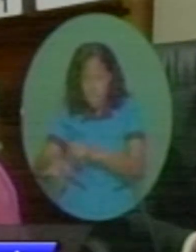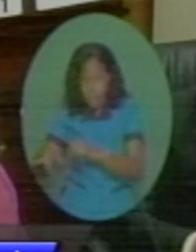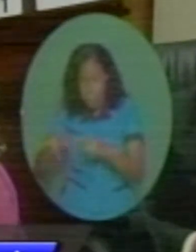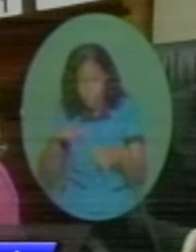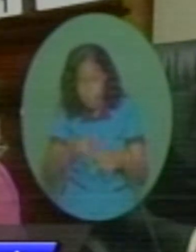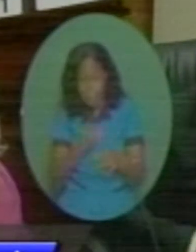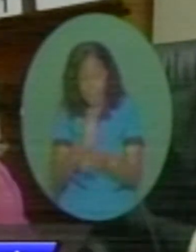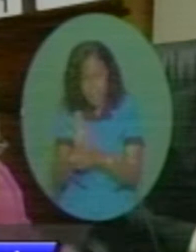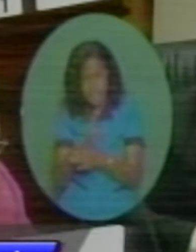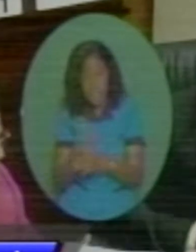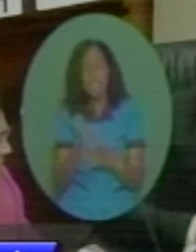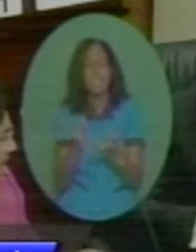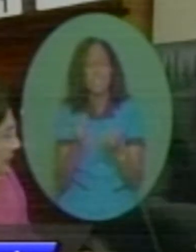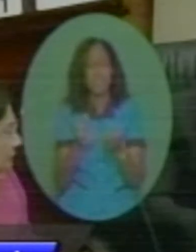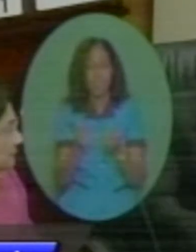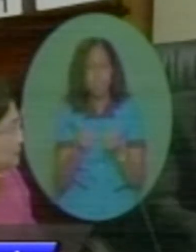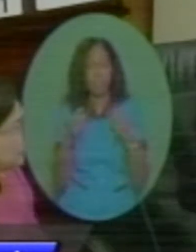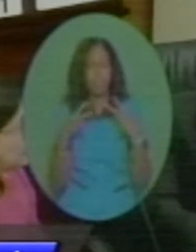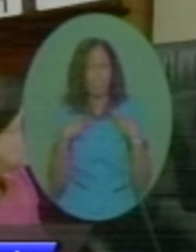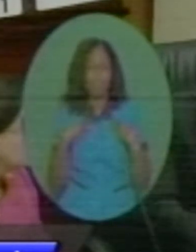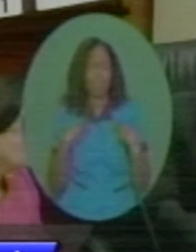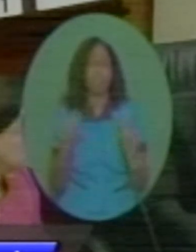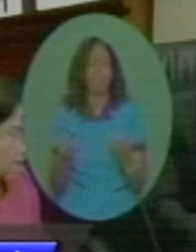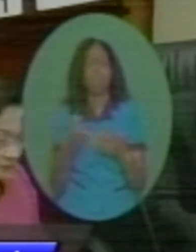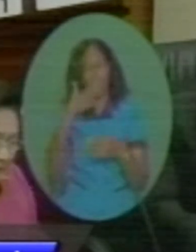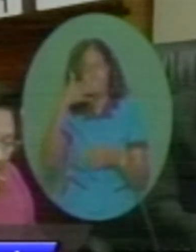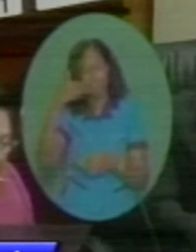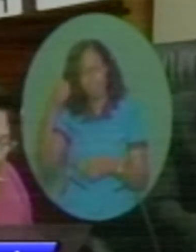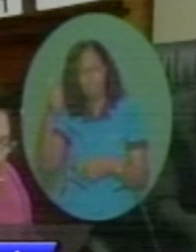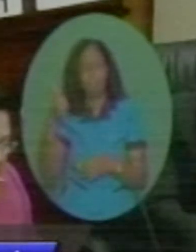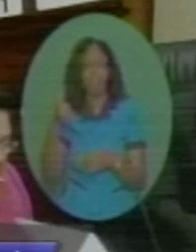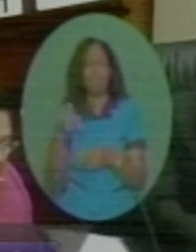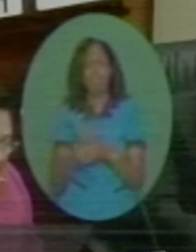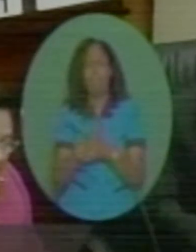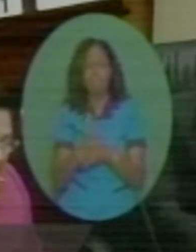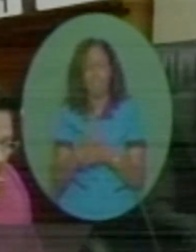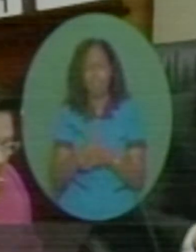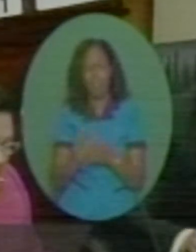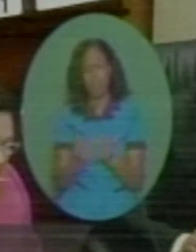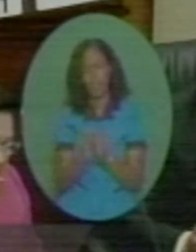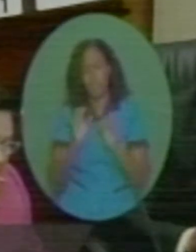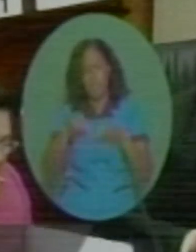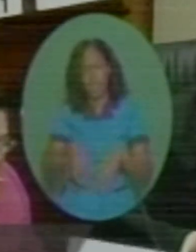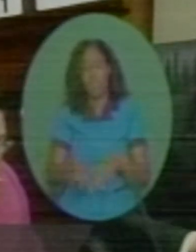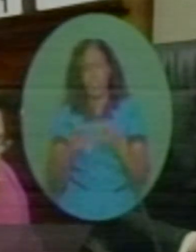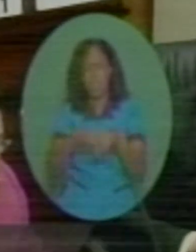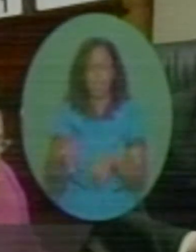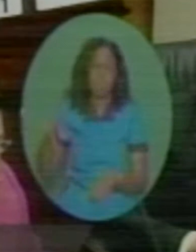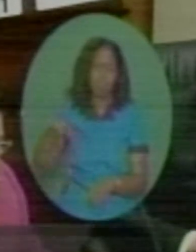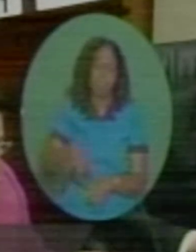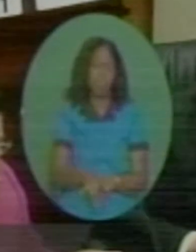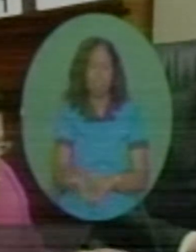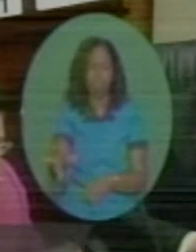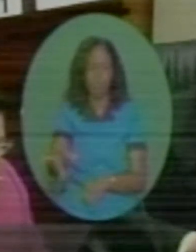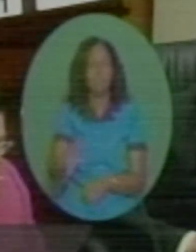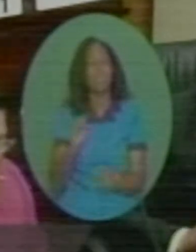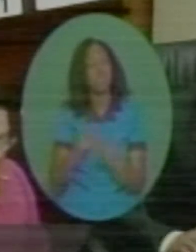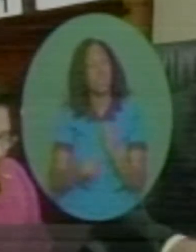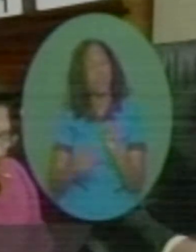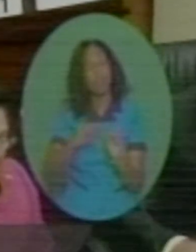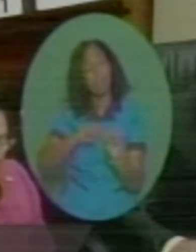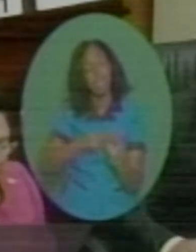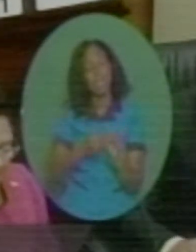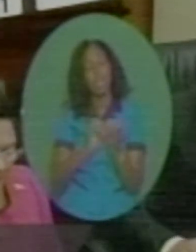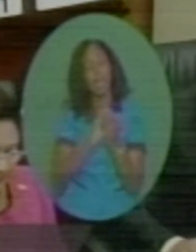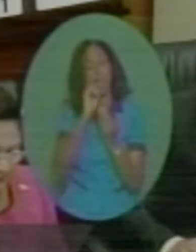first phase of a revised business plan for the airline to achieve financial viability. To this end, effective October